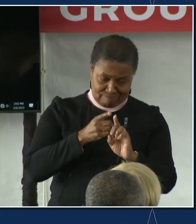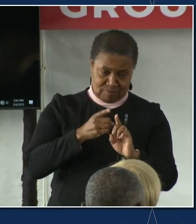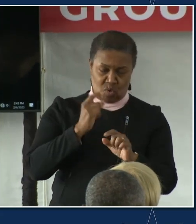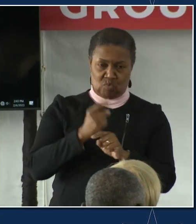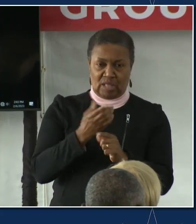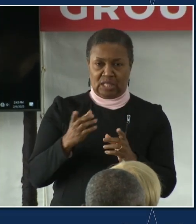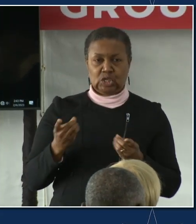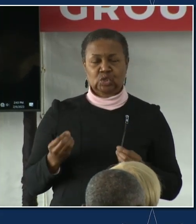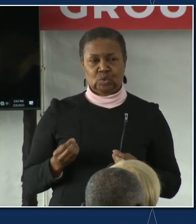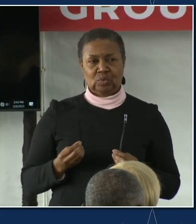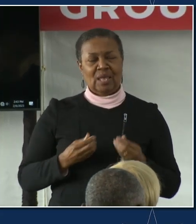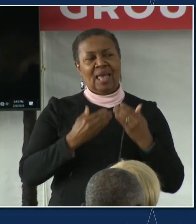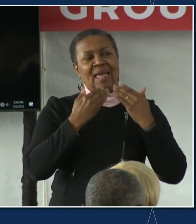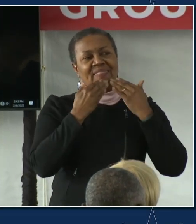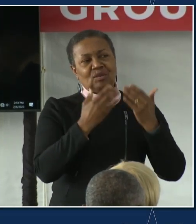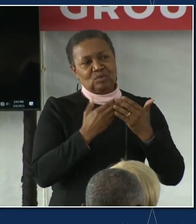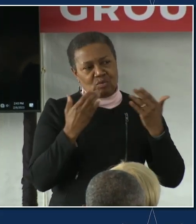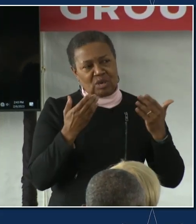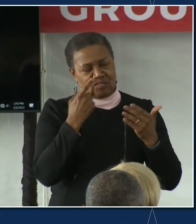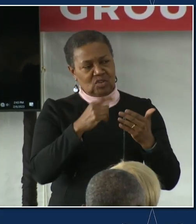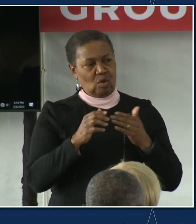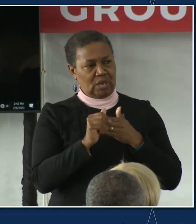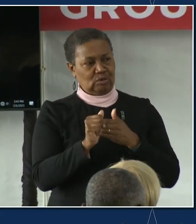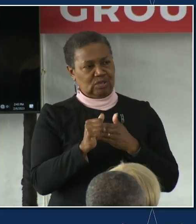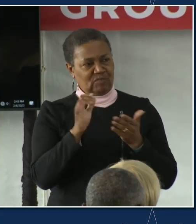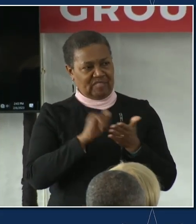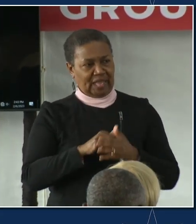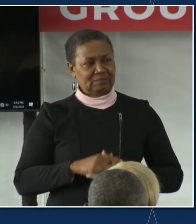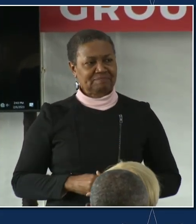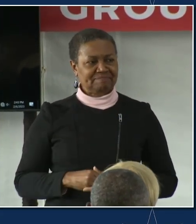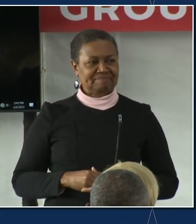to do. So thank you so much for your leadership on that.